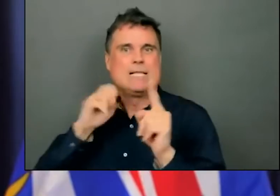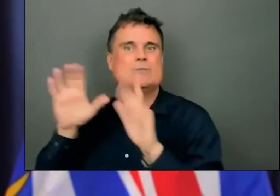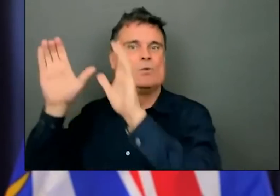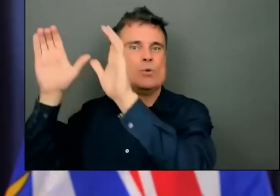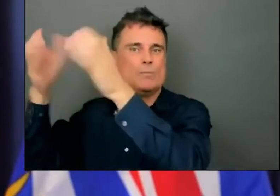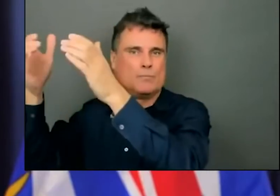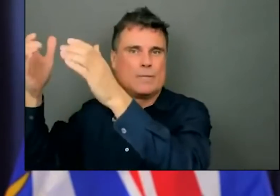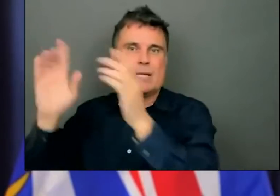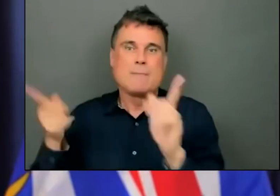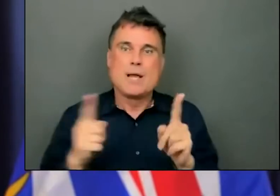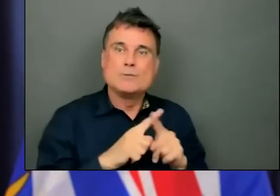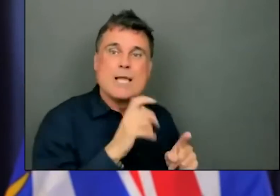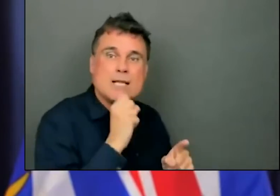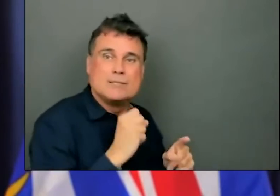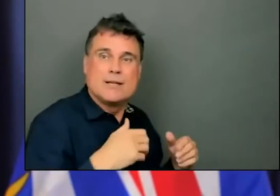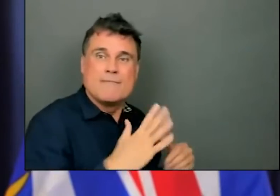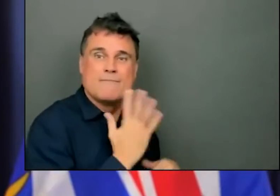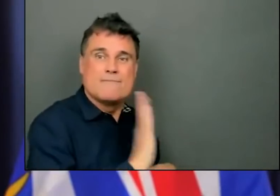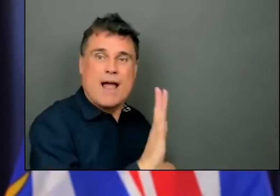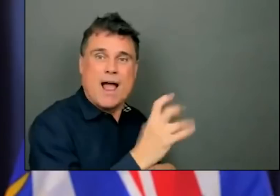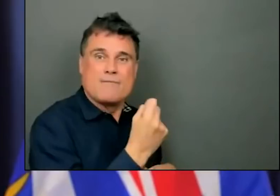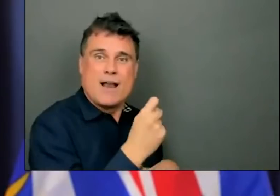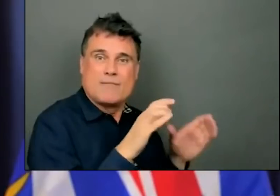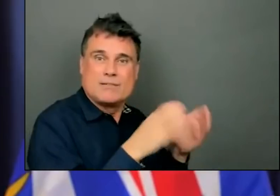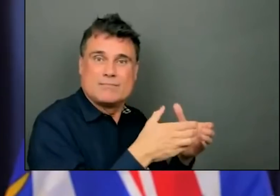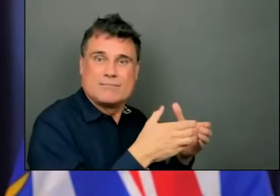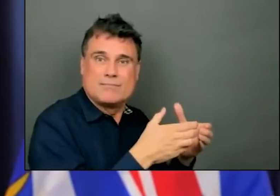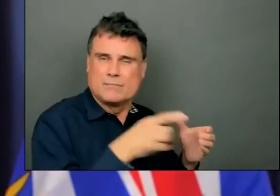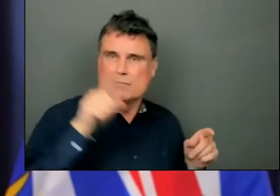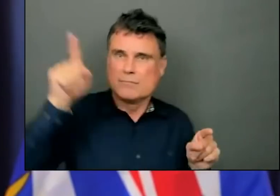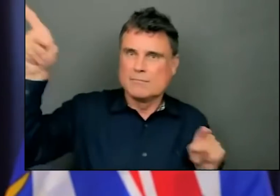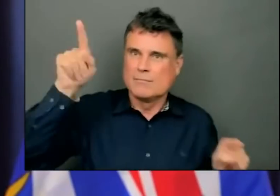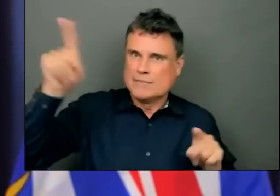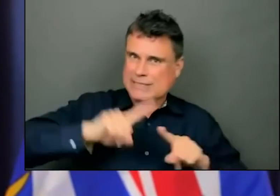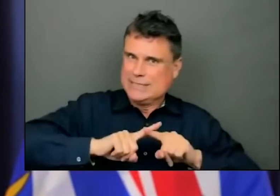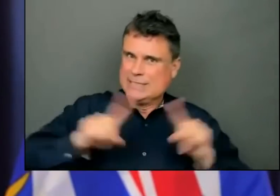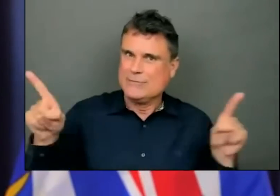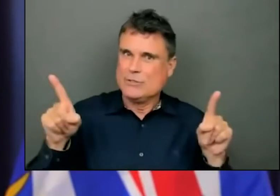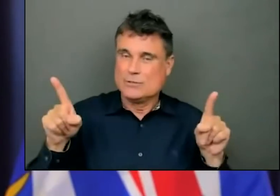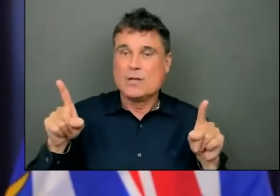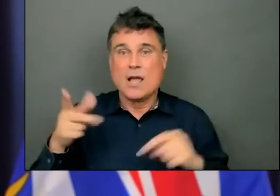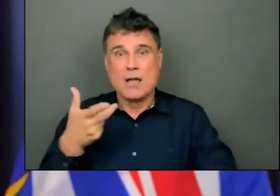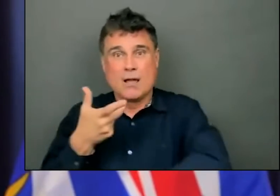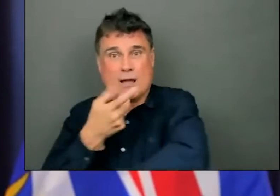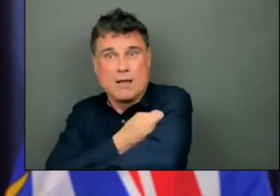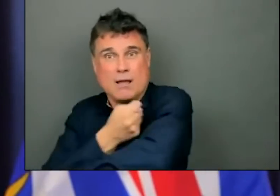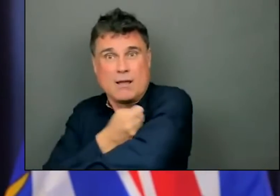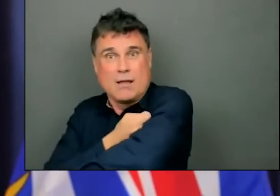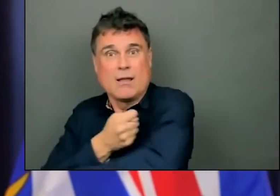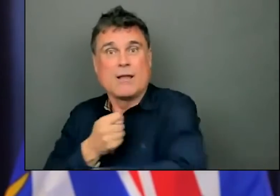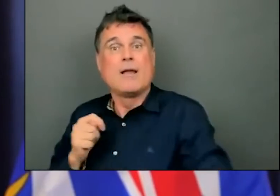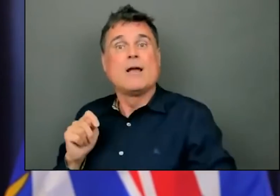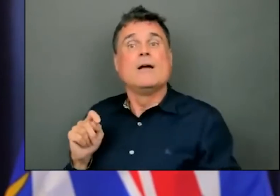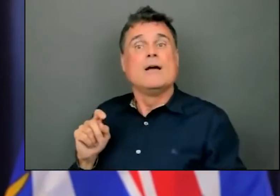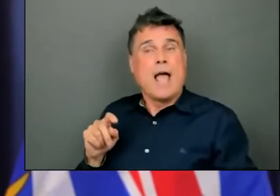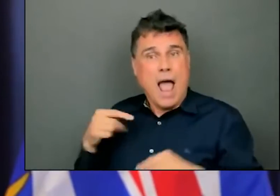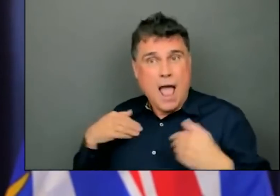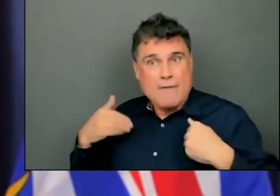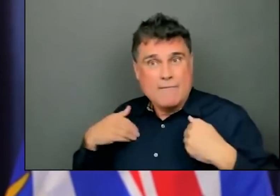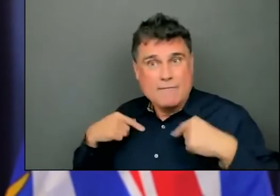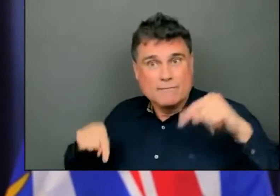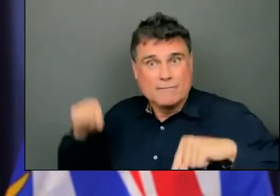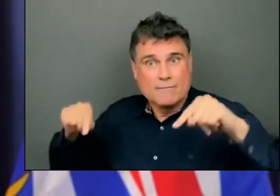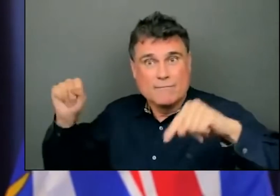of vaccination for children 5 to 11 being in Vancouver Coastal Health above the 70% mark.